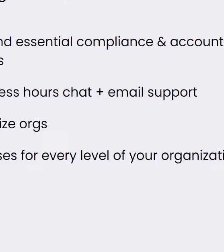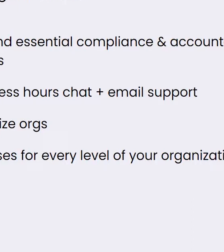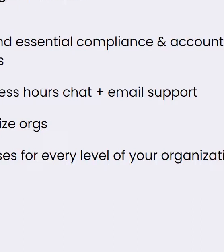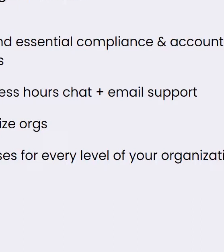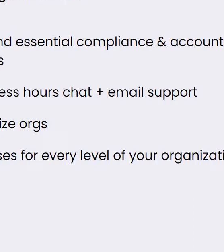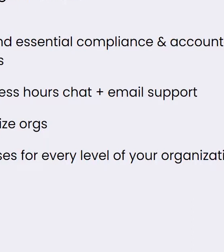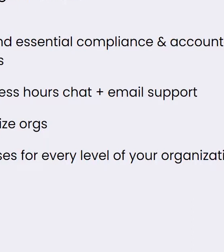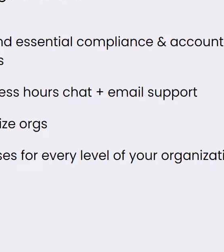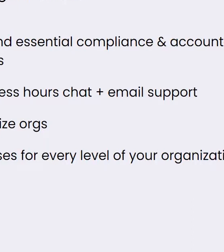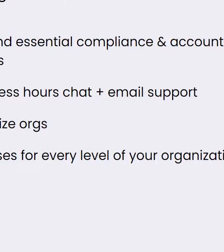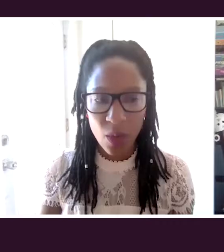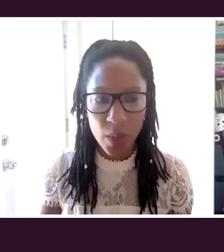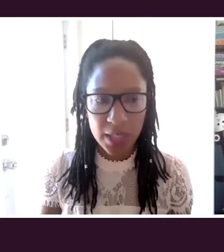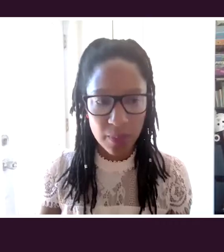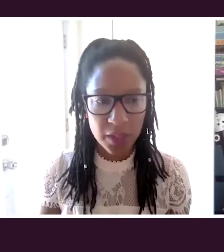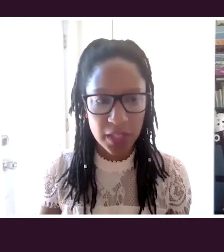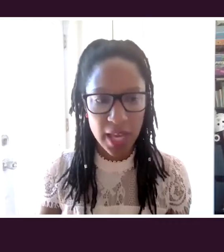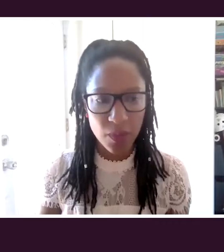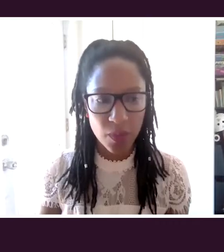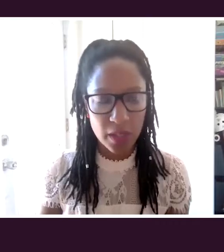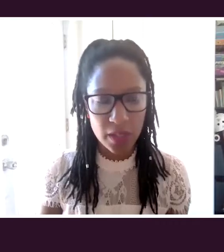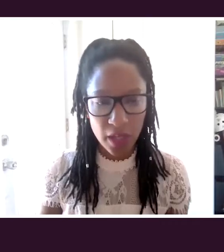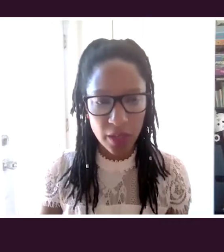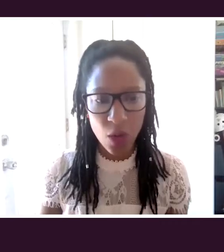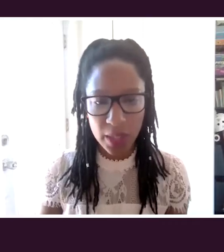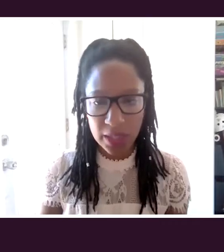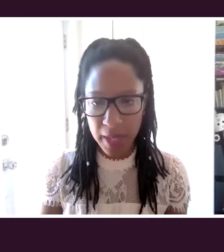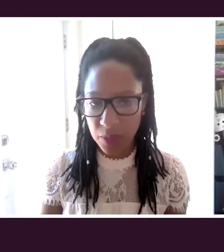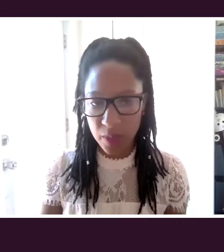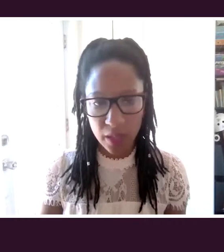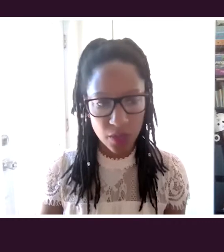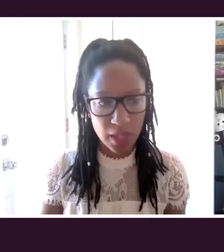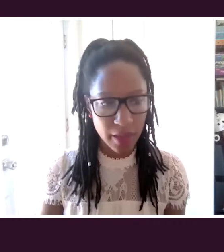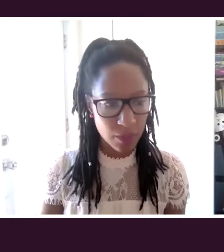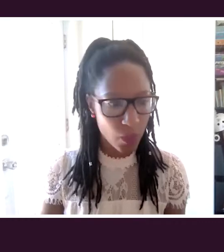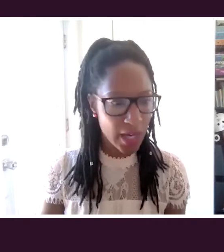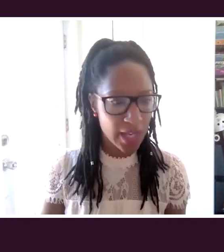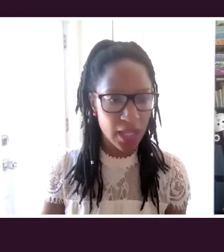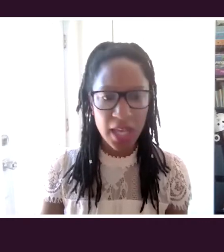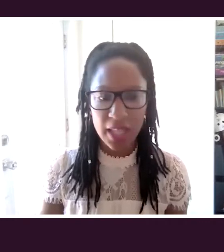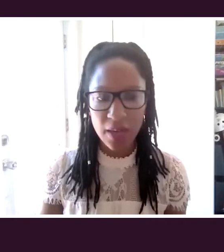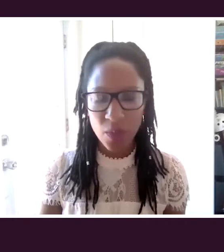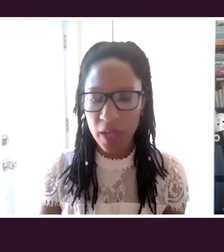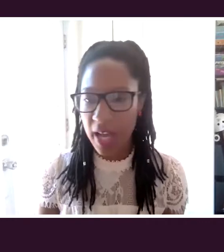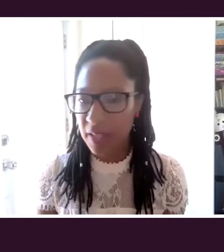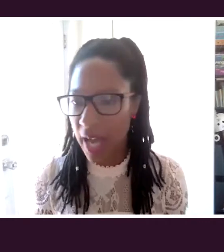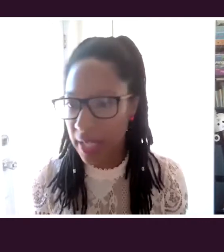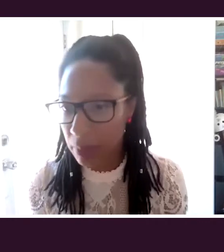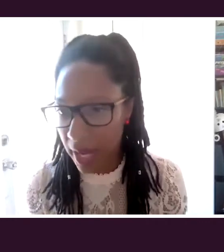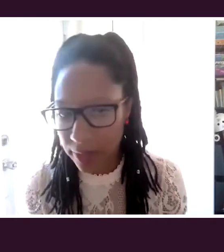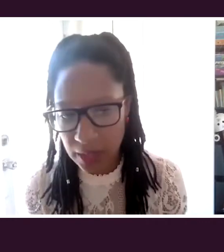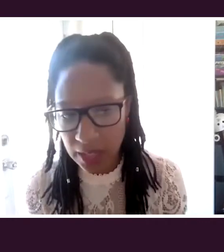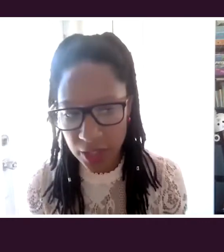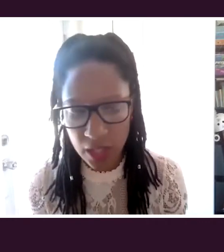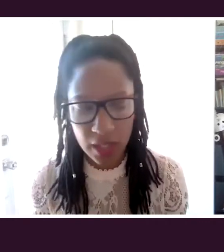and people to test it out. What's up for today? We're going to start holding space. We're already doing that, winning. Then we're going to have a